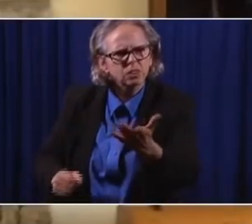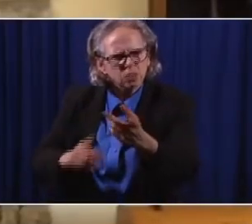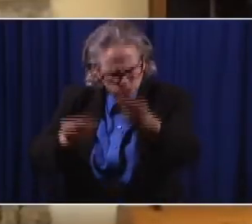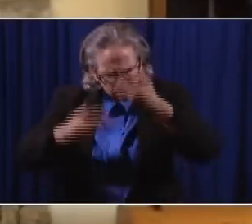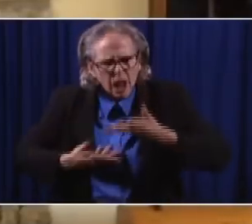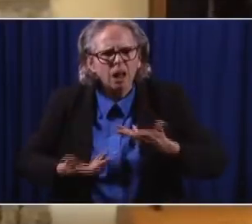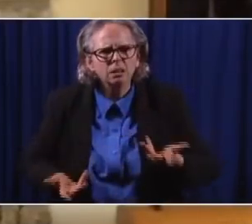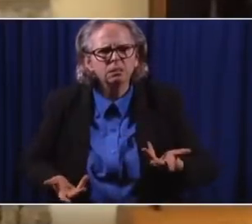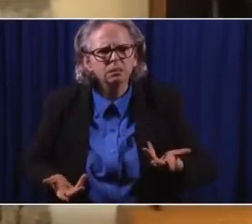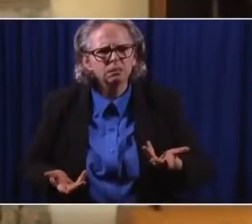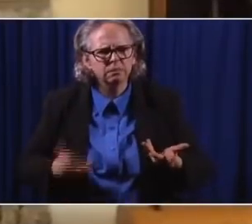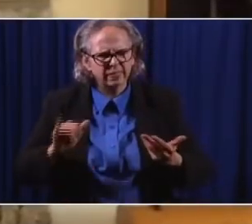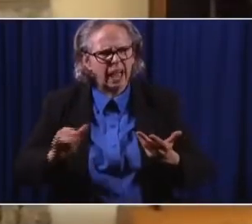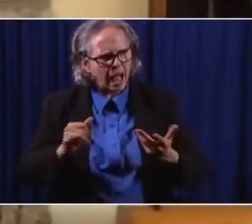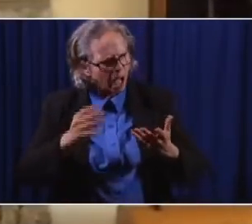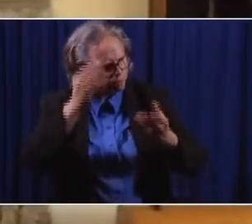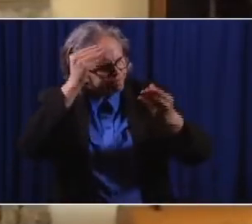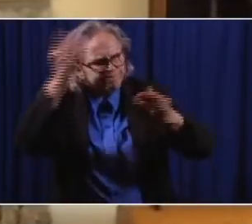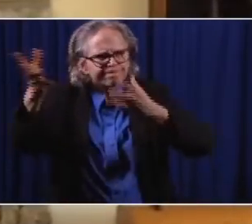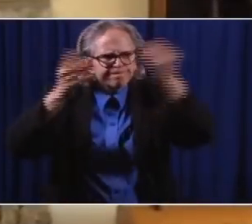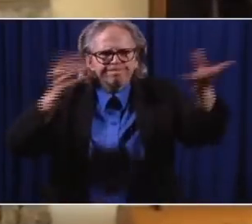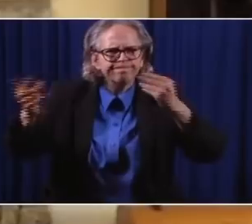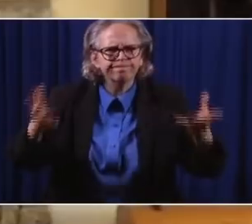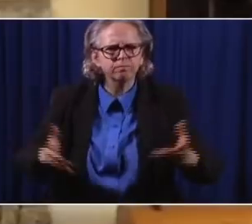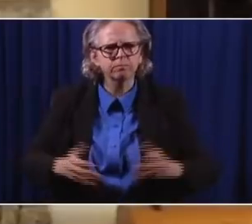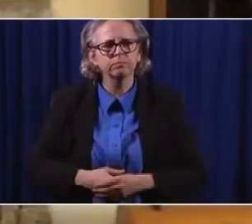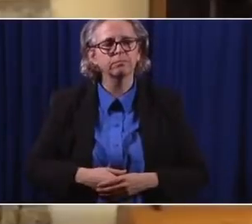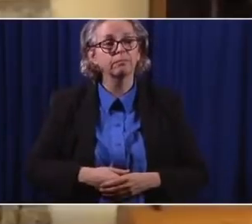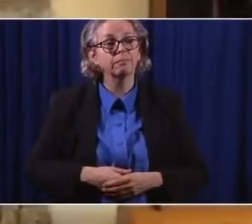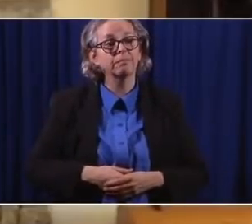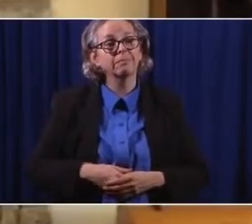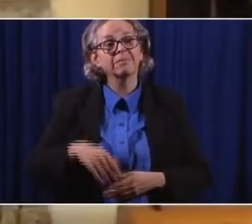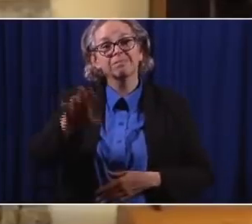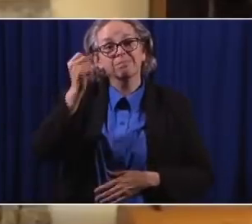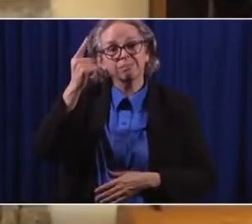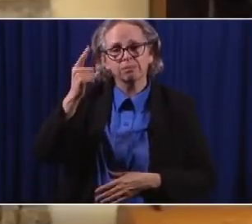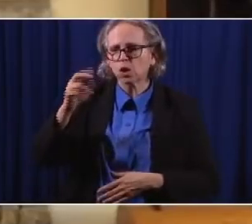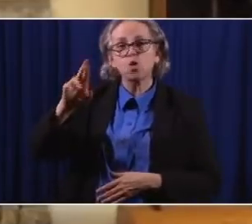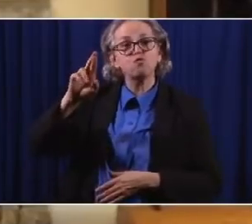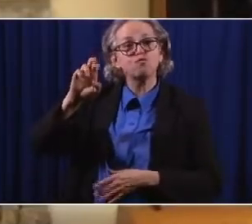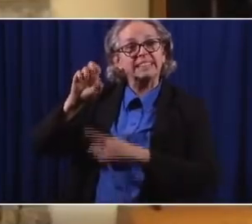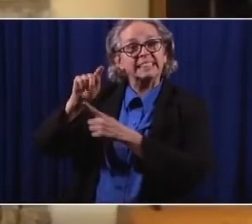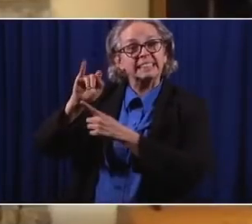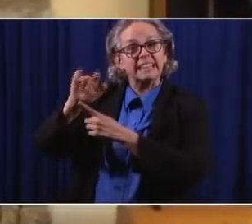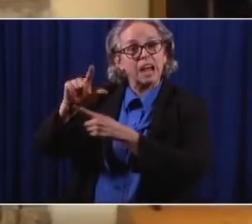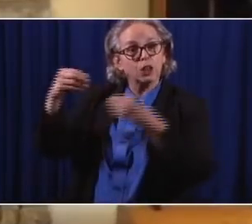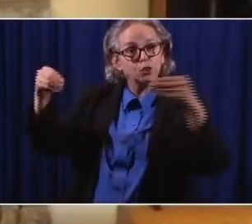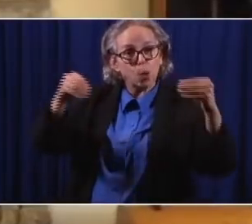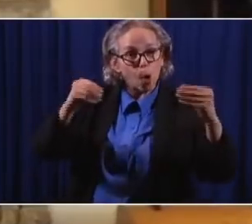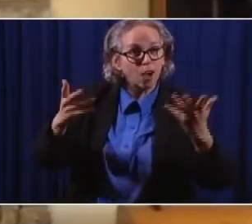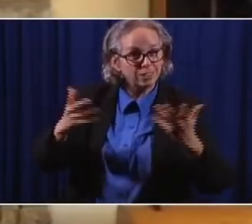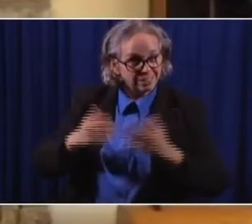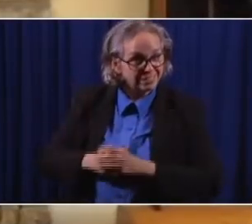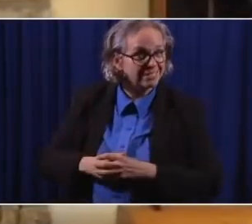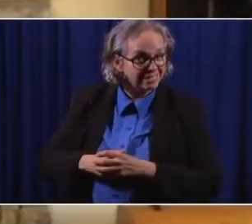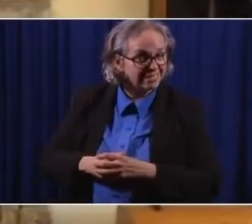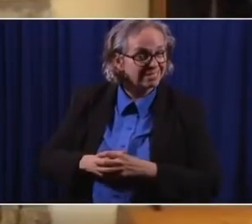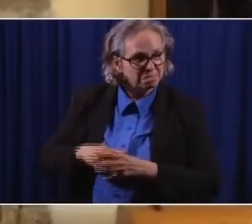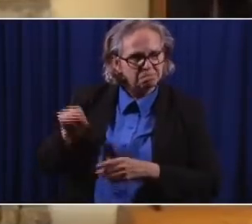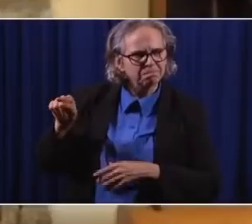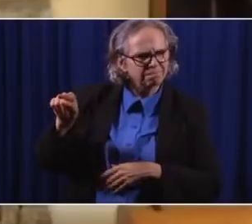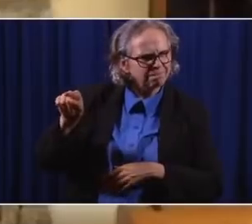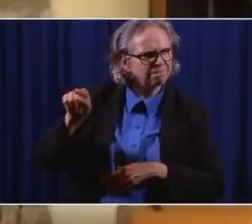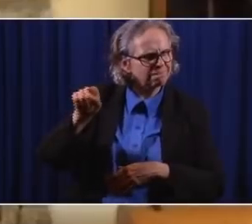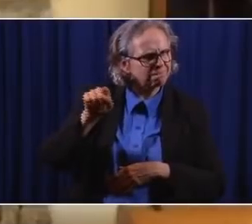conditions. And I would also say to our retail outlets, law is